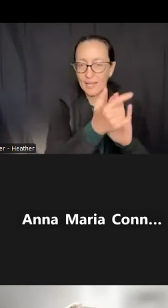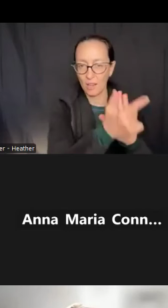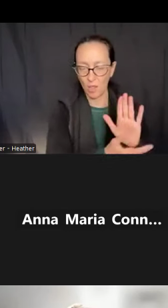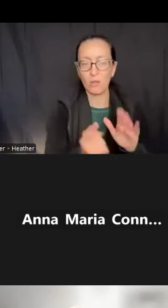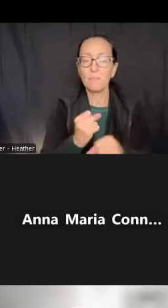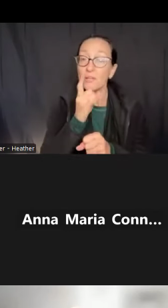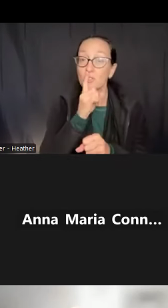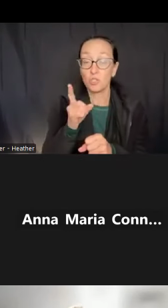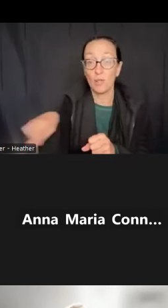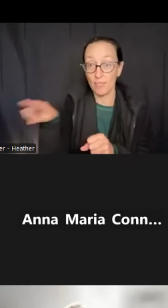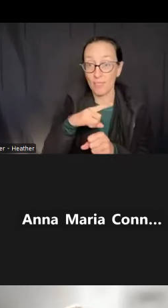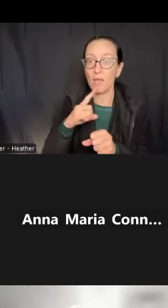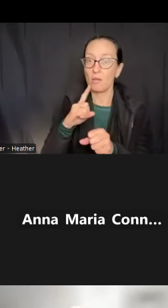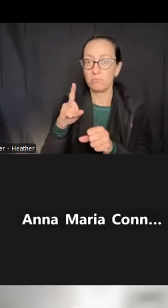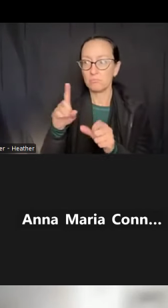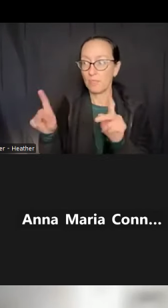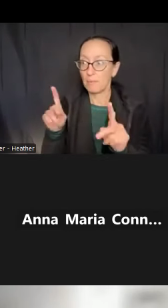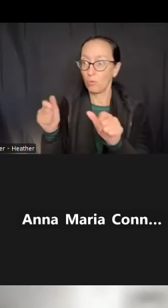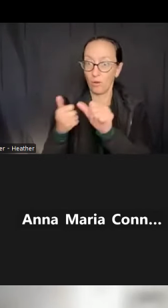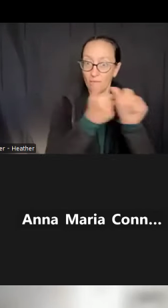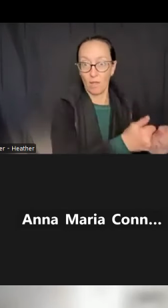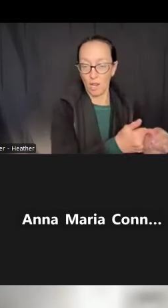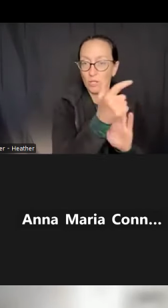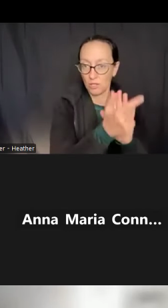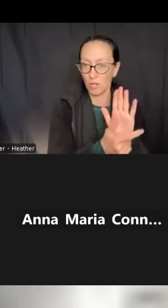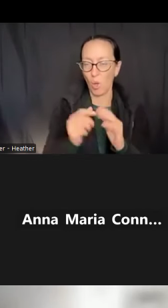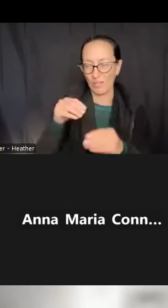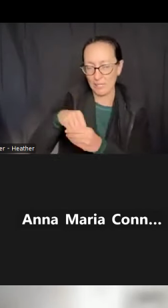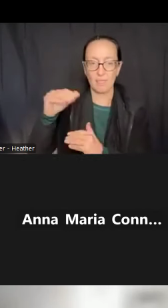of care and quality of life in those facilities. Next slide.